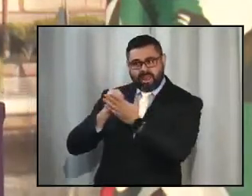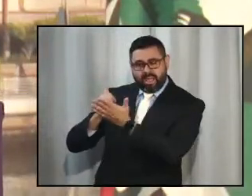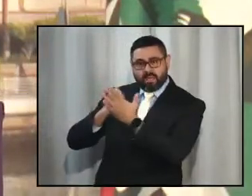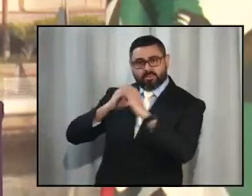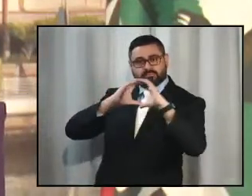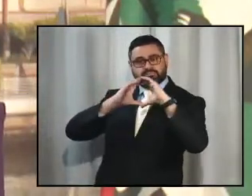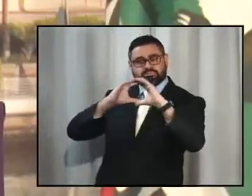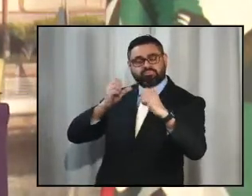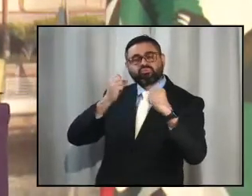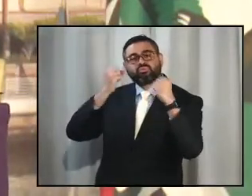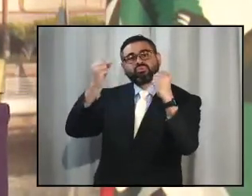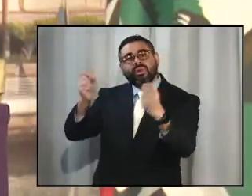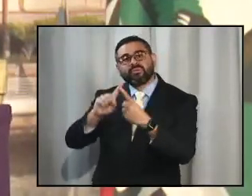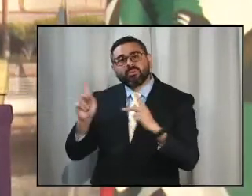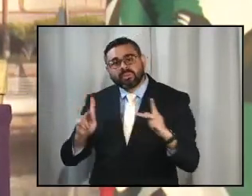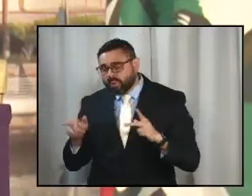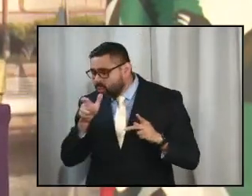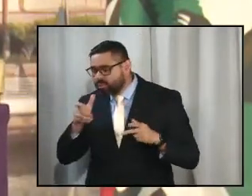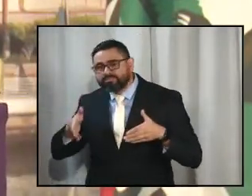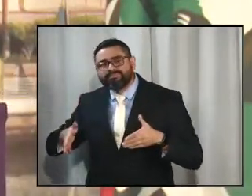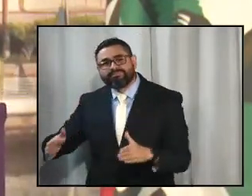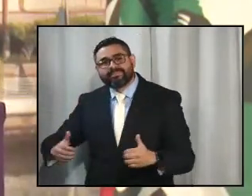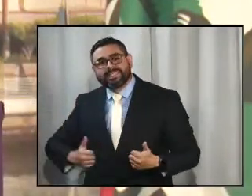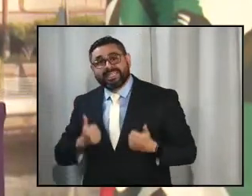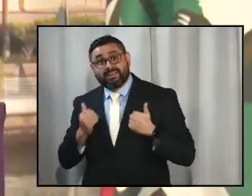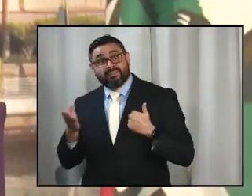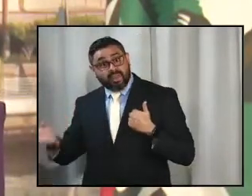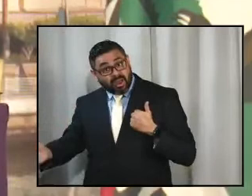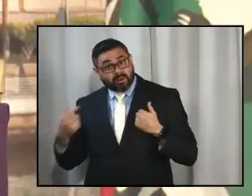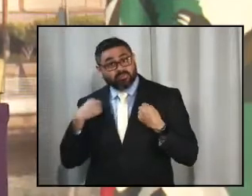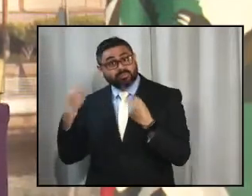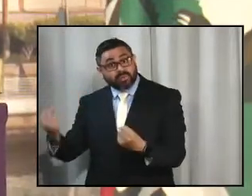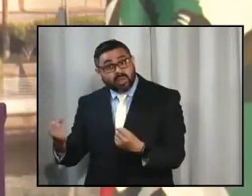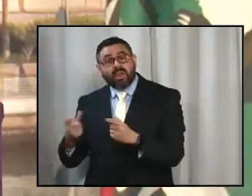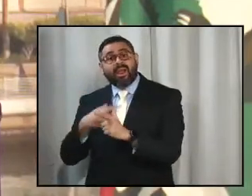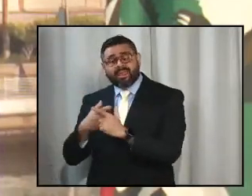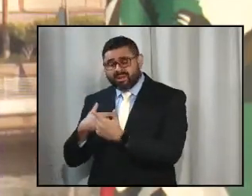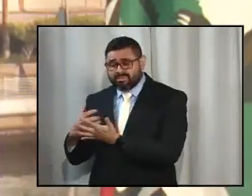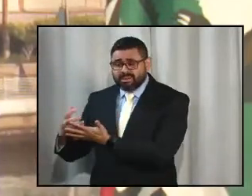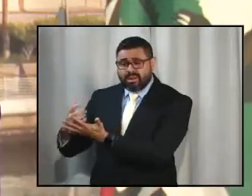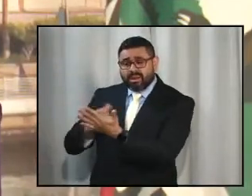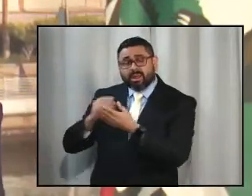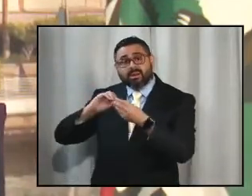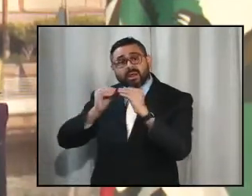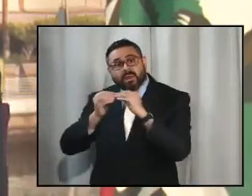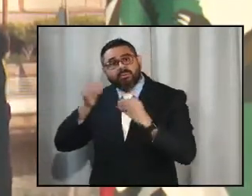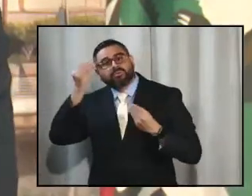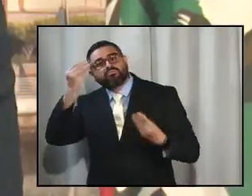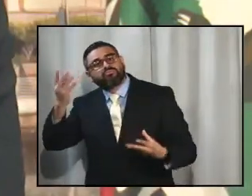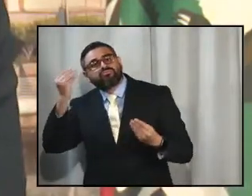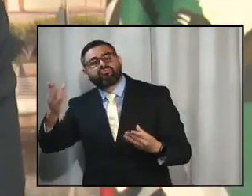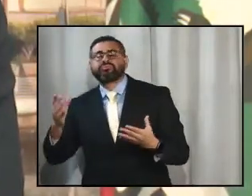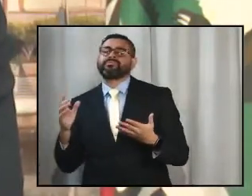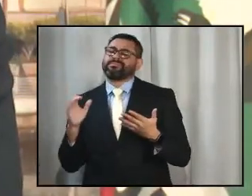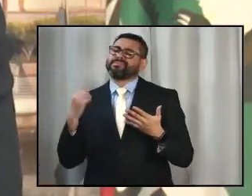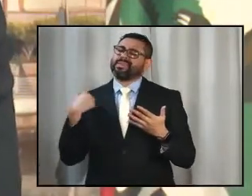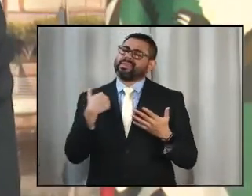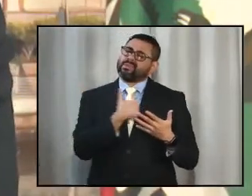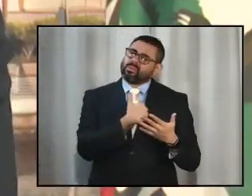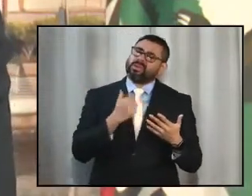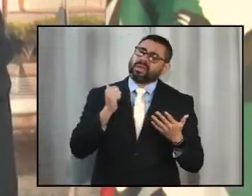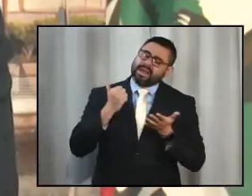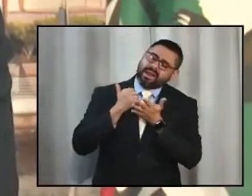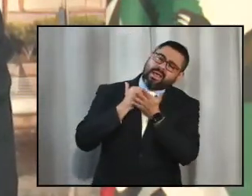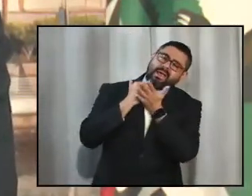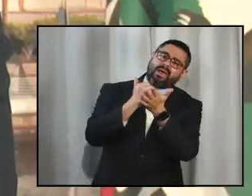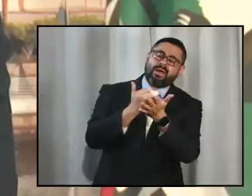resources to folks on the street where they are. We'll continue to share data and information on progress so that all of us can understand the